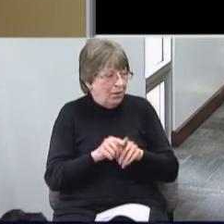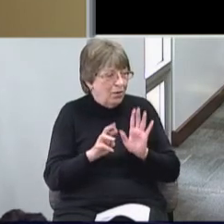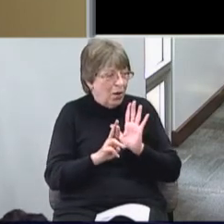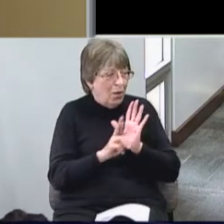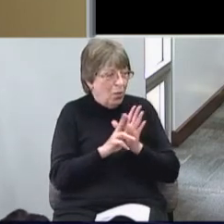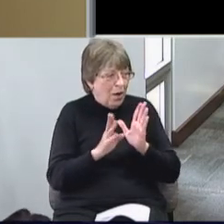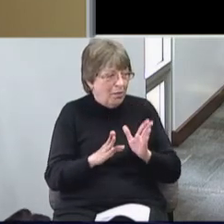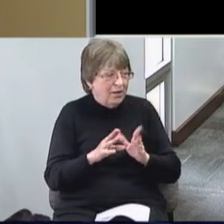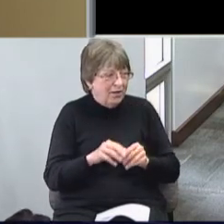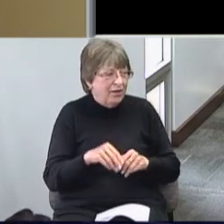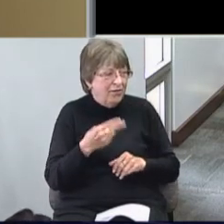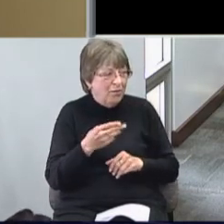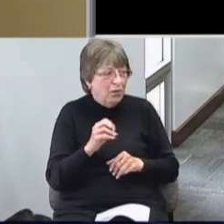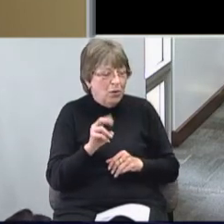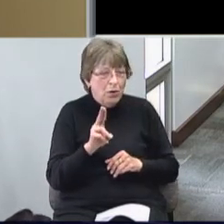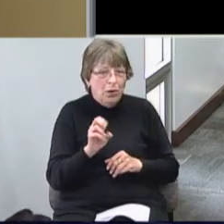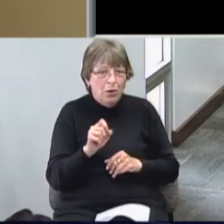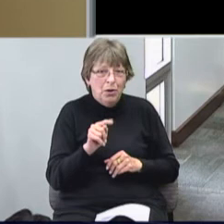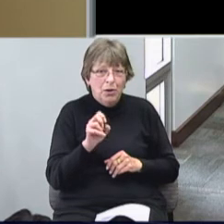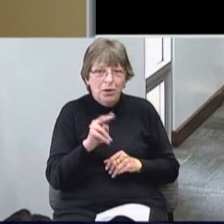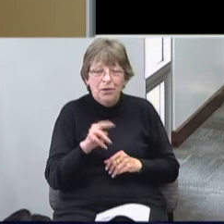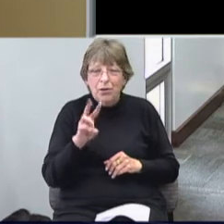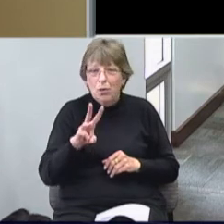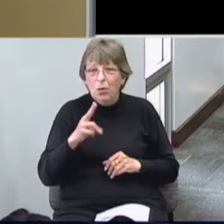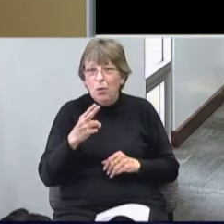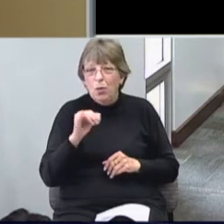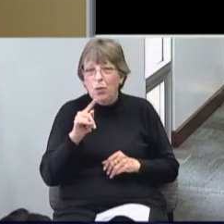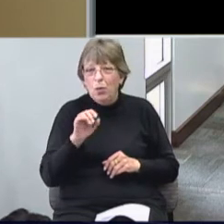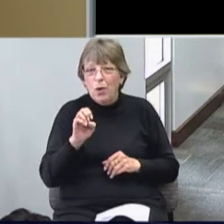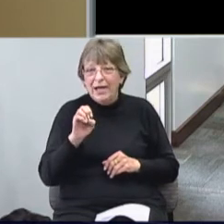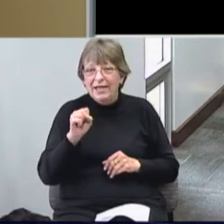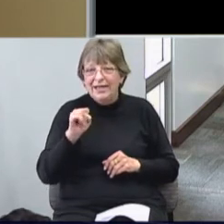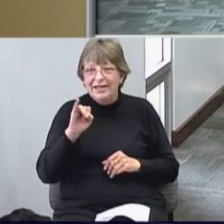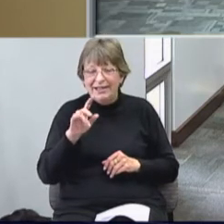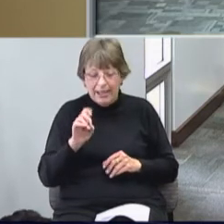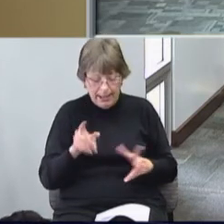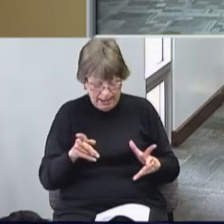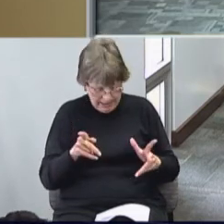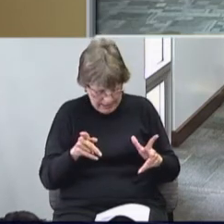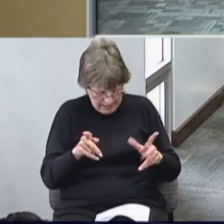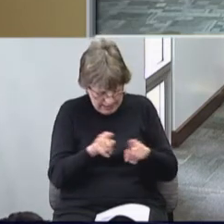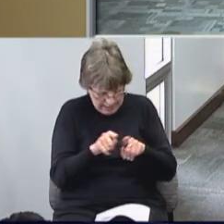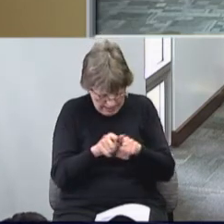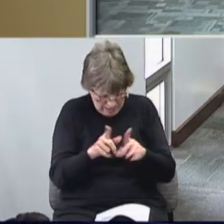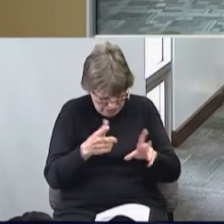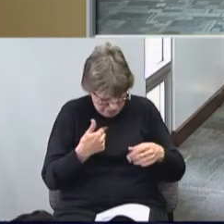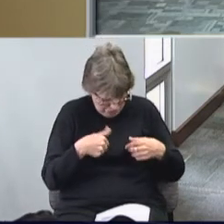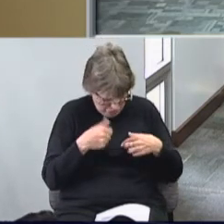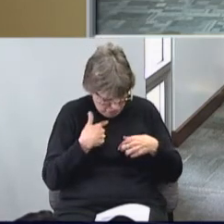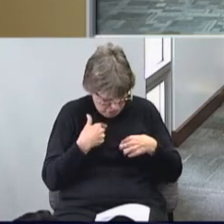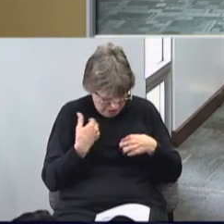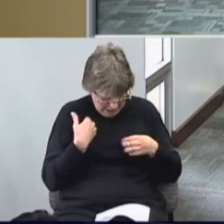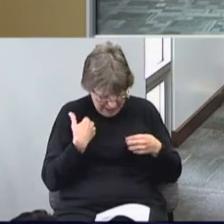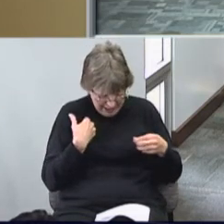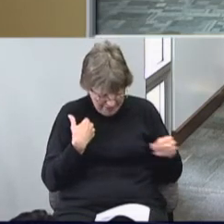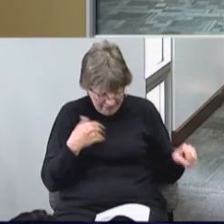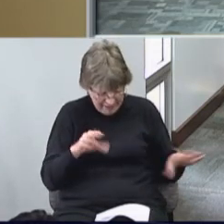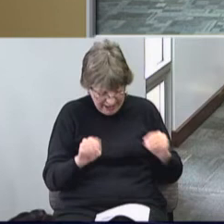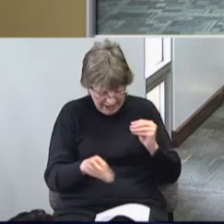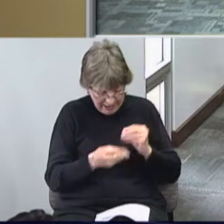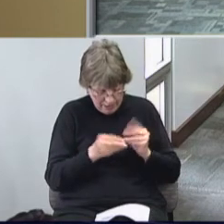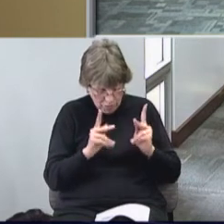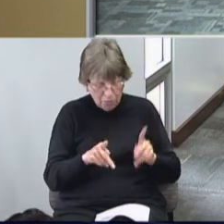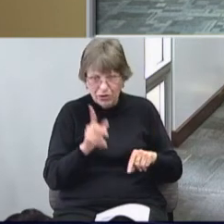wanted to address the City Council. And Jana, we did have another resident from the Houston Whiteside District that was unable to attend